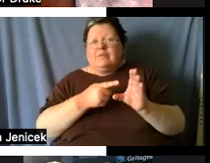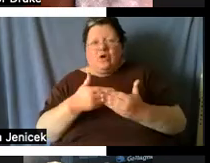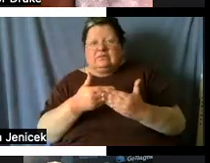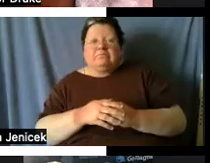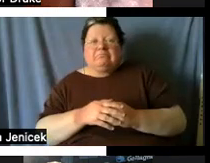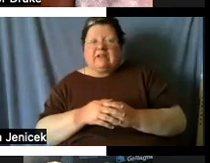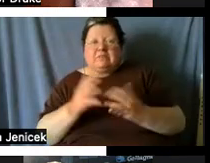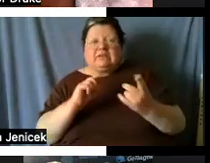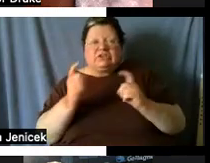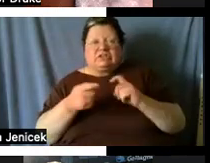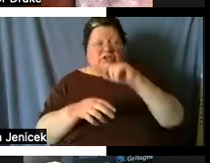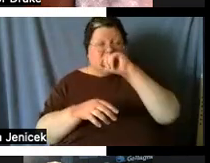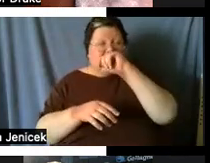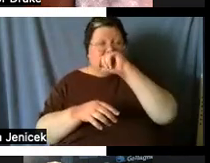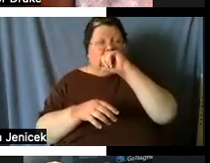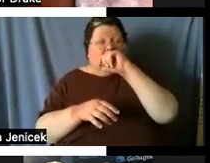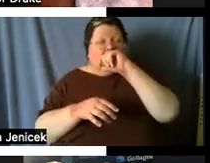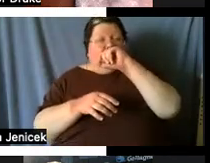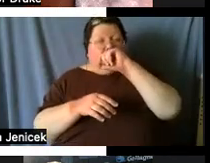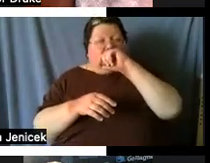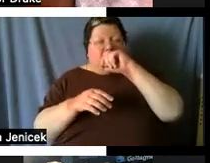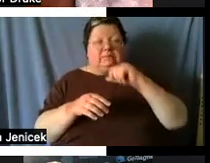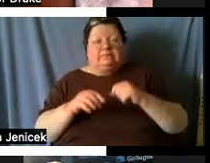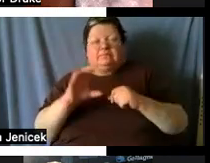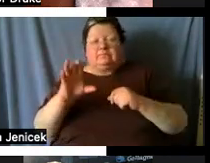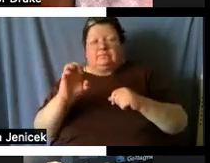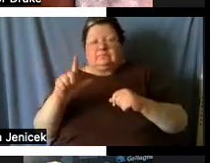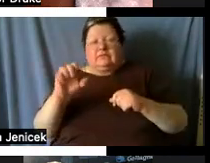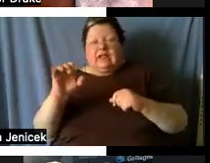Collectivization is the process of collecting all of that land.